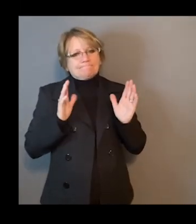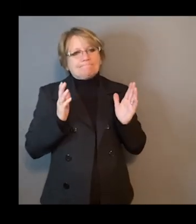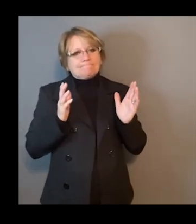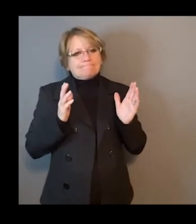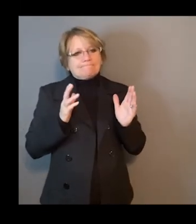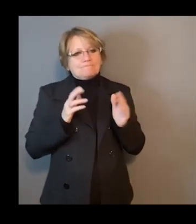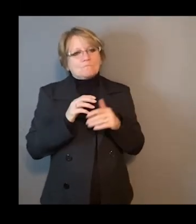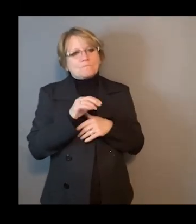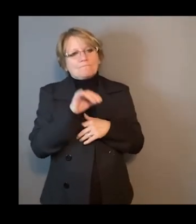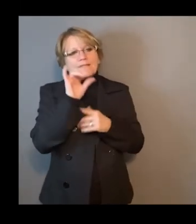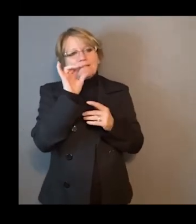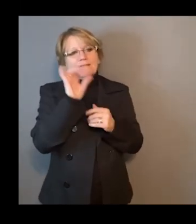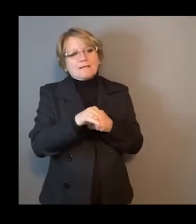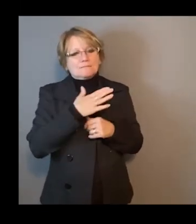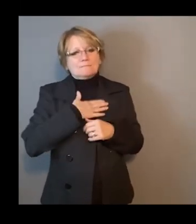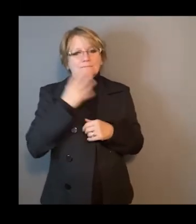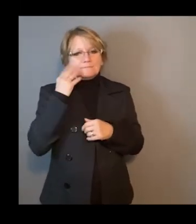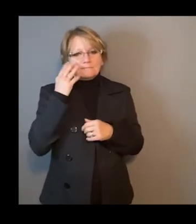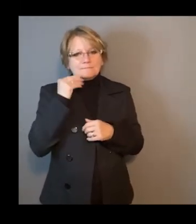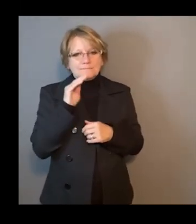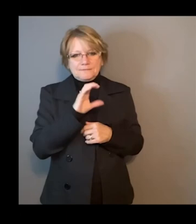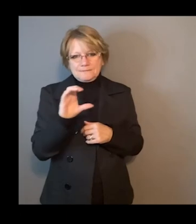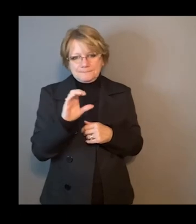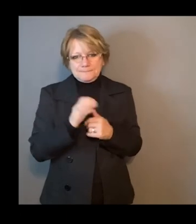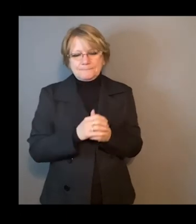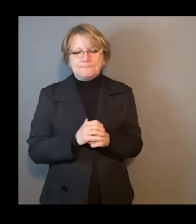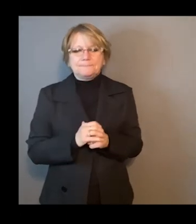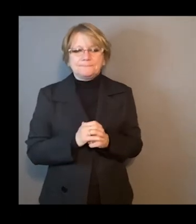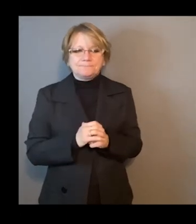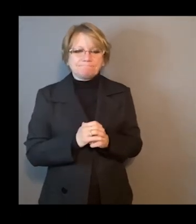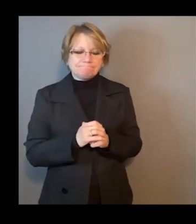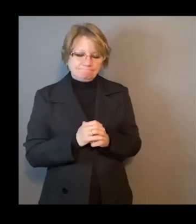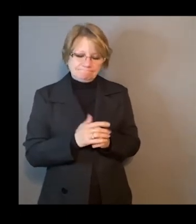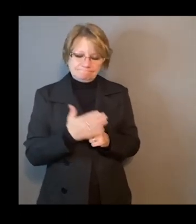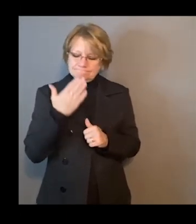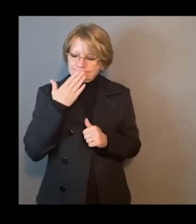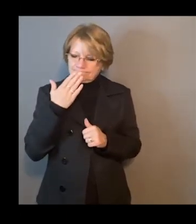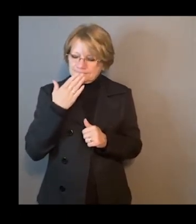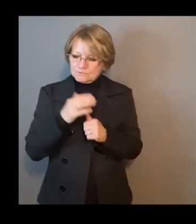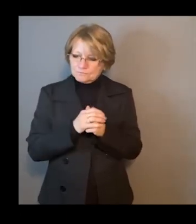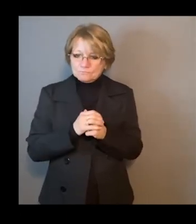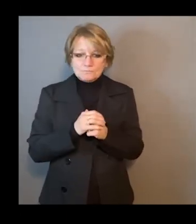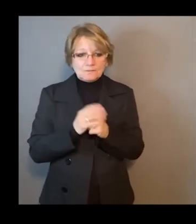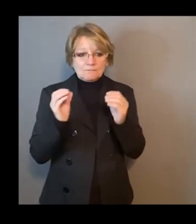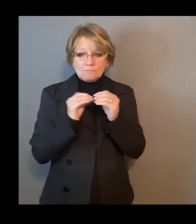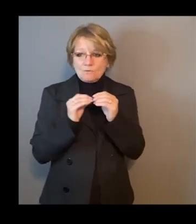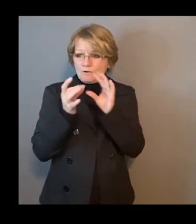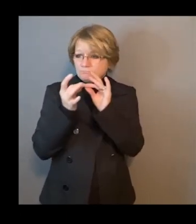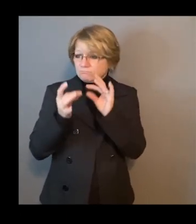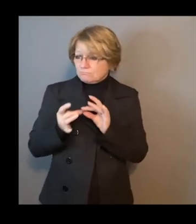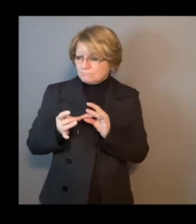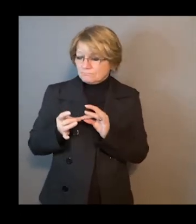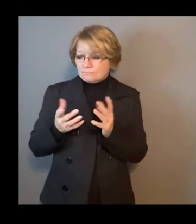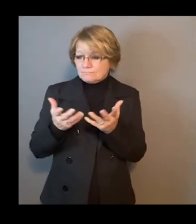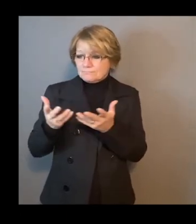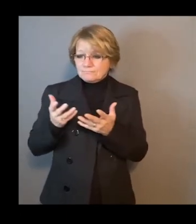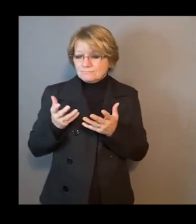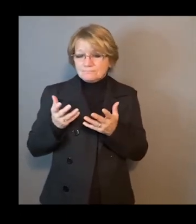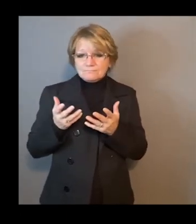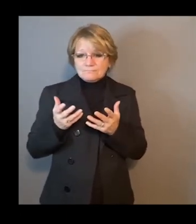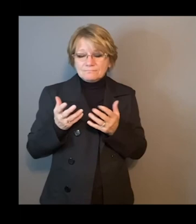No. But that's somewhat of what I went through at BCC. Thank you so much. Anybody else? We got to transition soon, so I